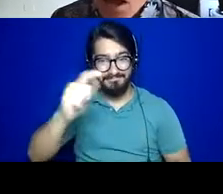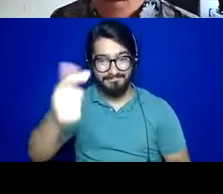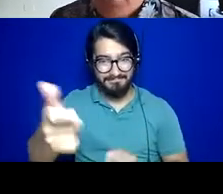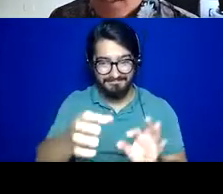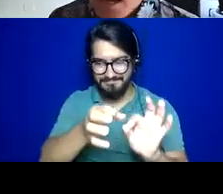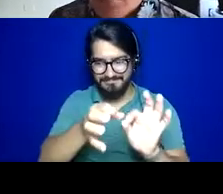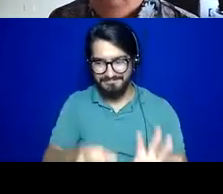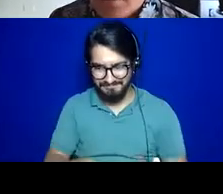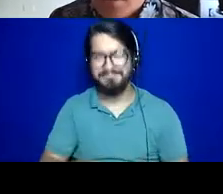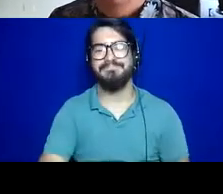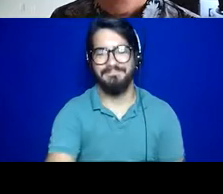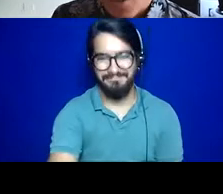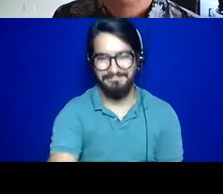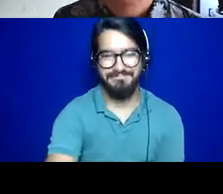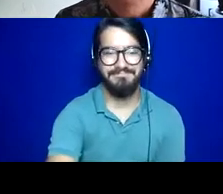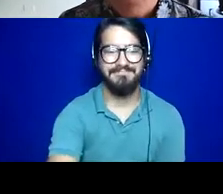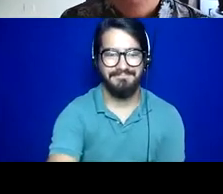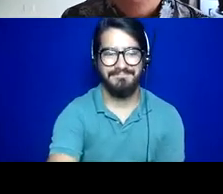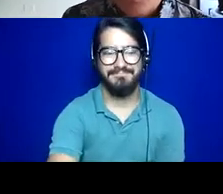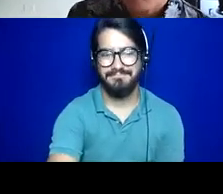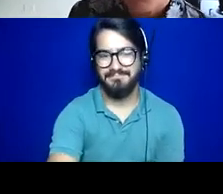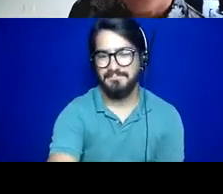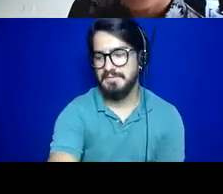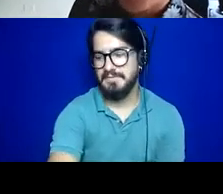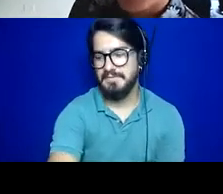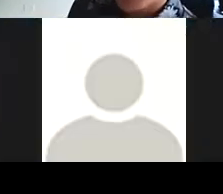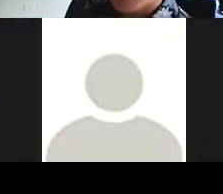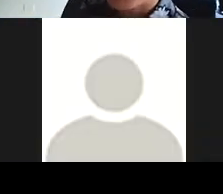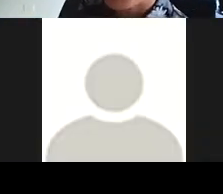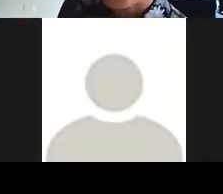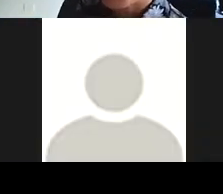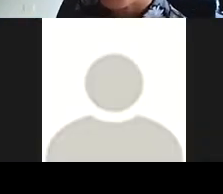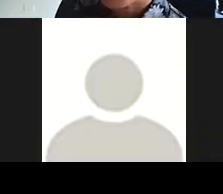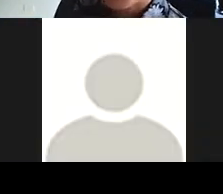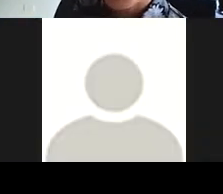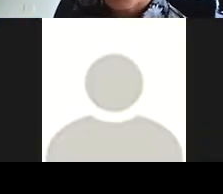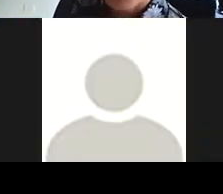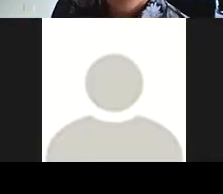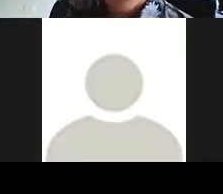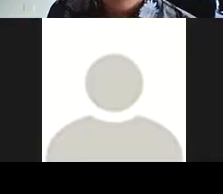call logs, texts, browser history on phone and computer.